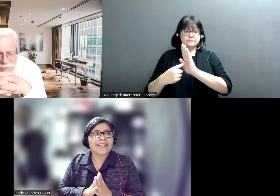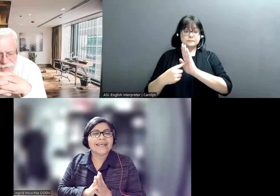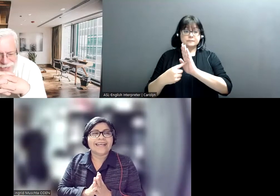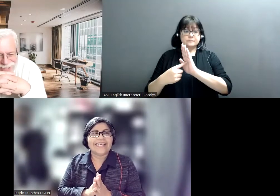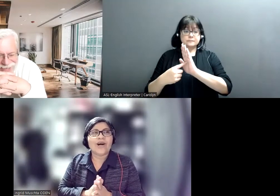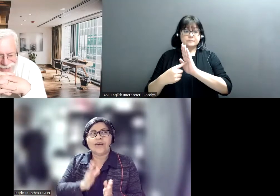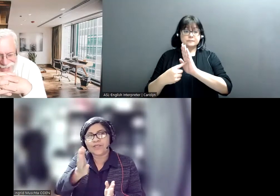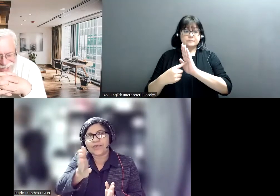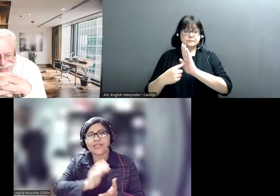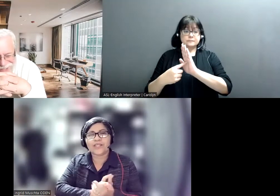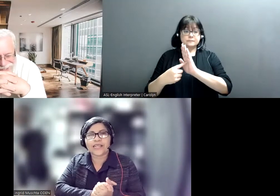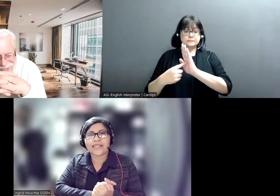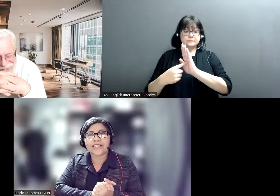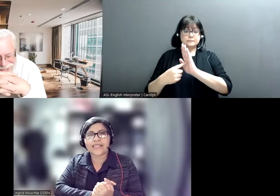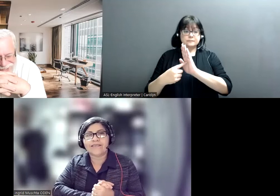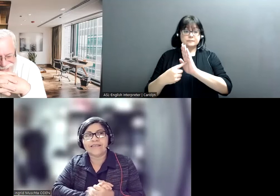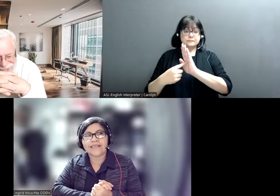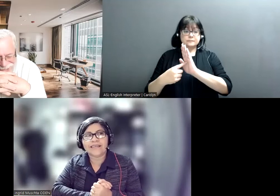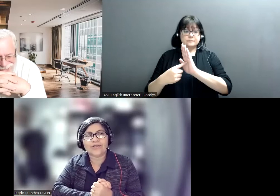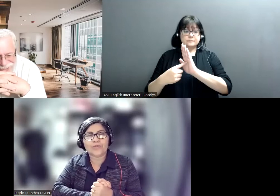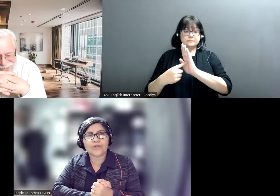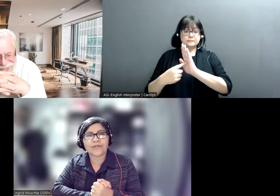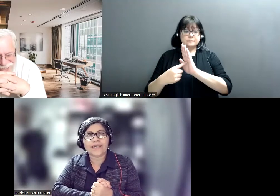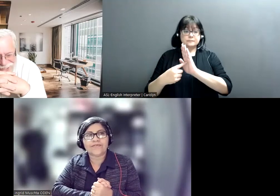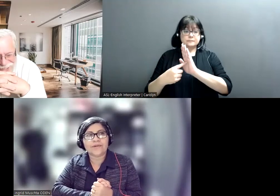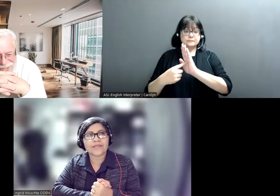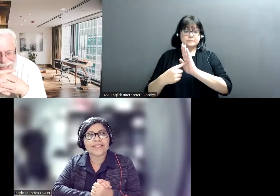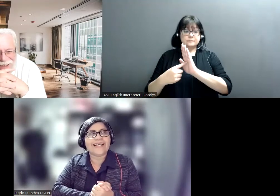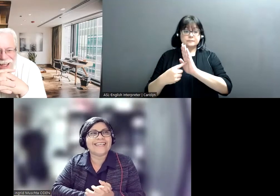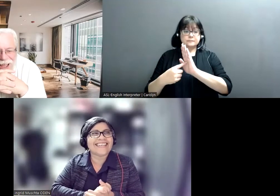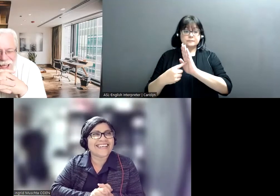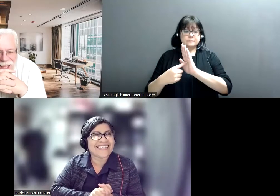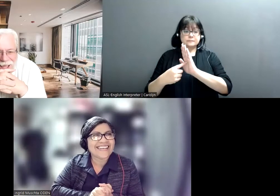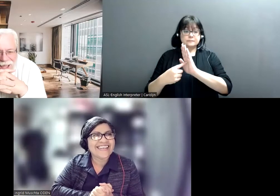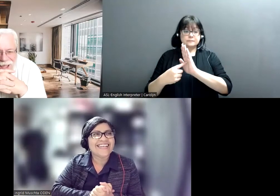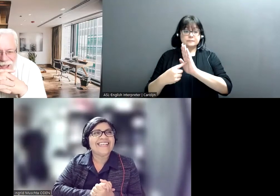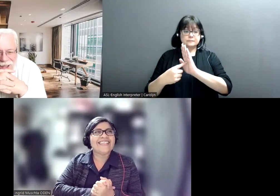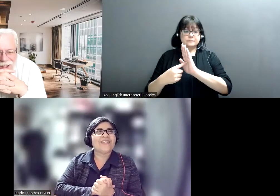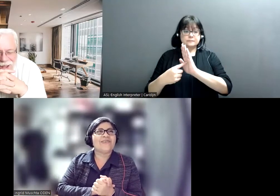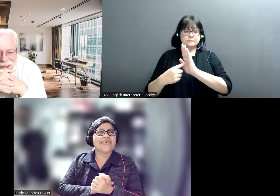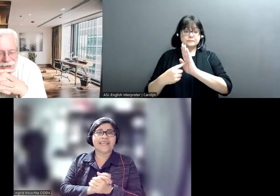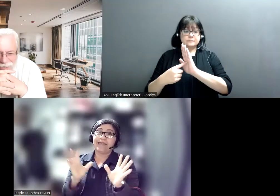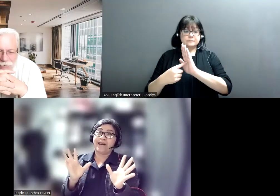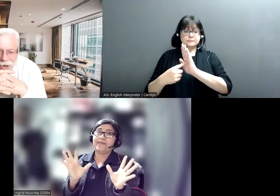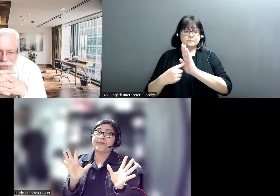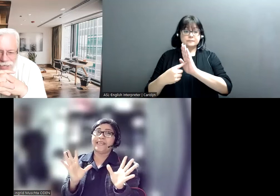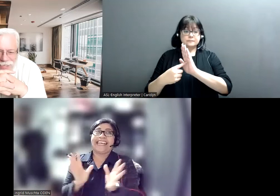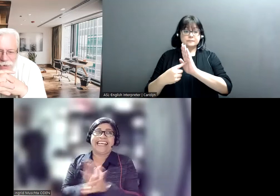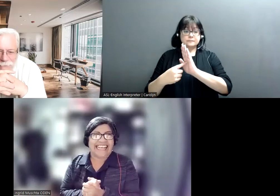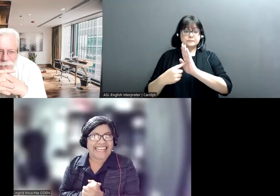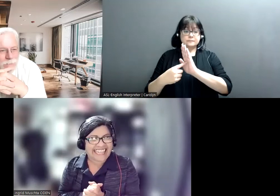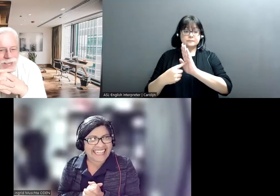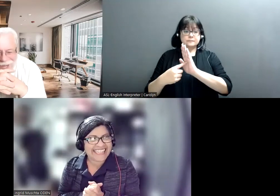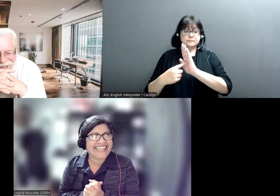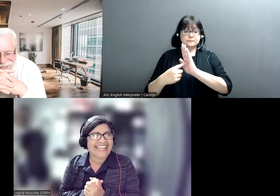Please keep going. Oh, I'm sorry. It's just that I saw the interpreter has frozen. So I thought it was me. I don't think that's